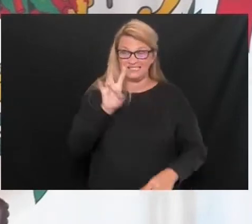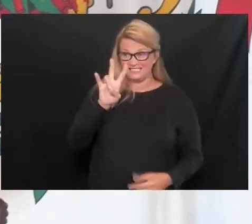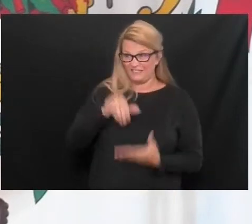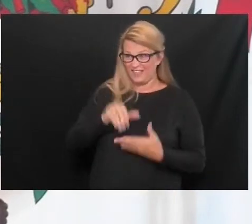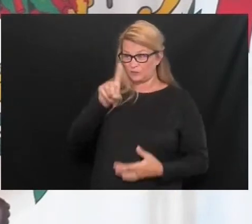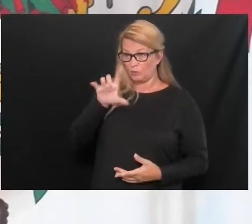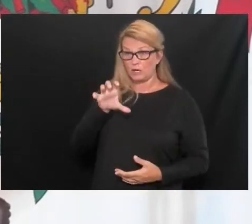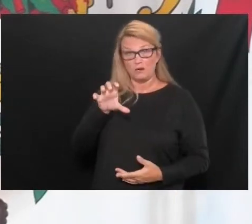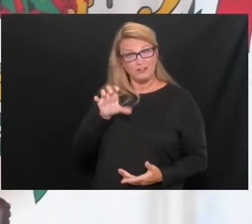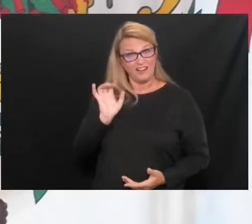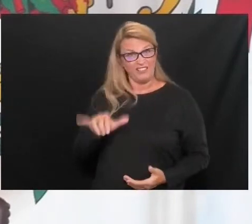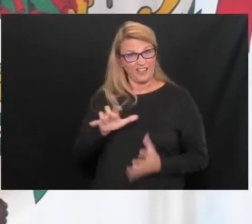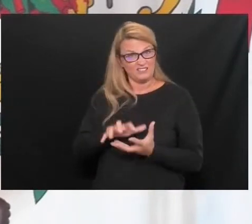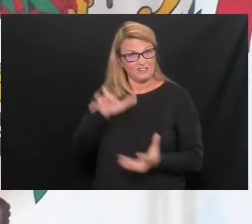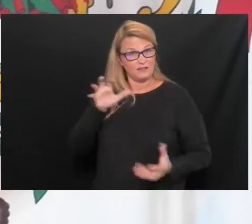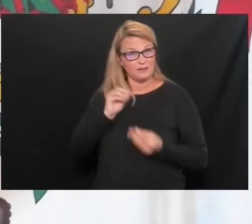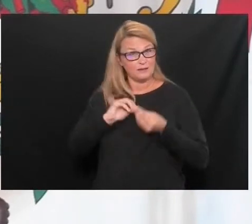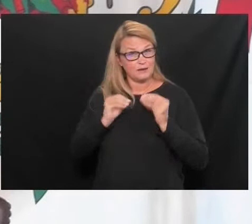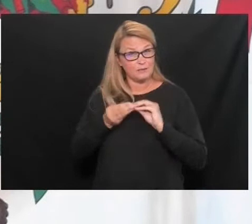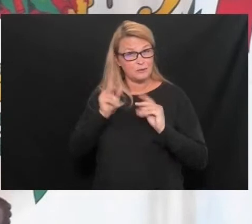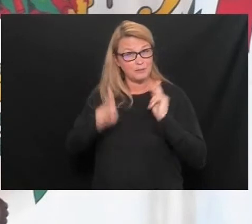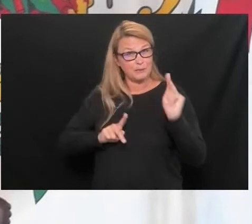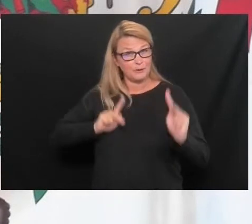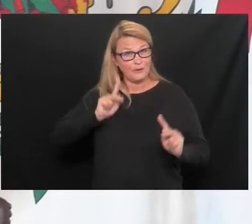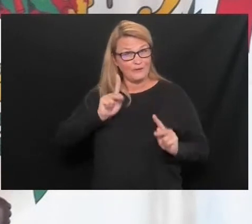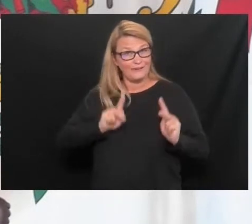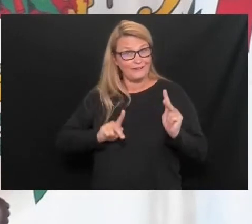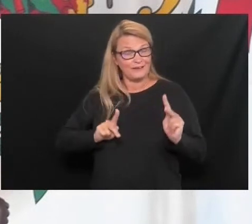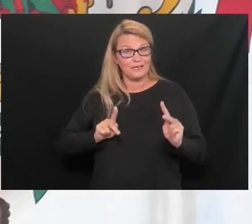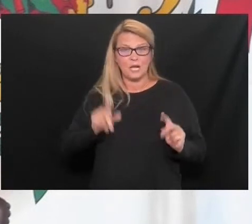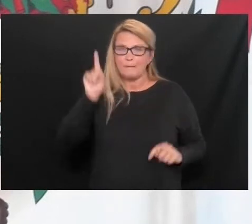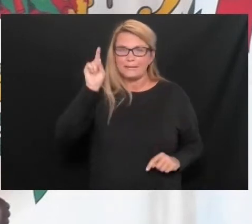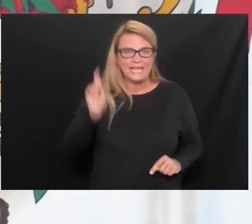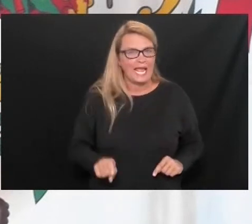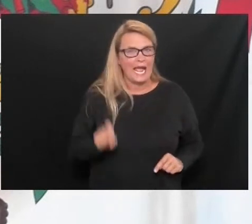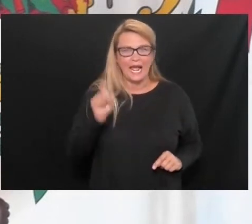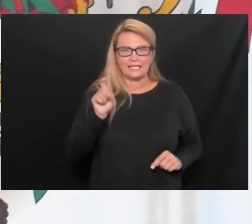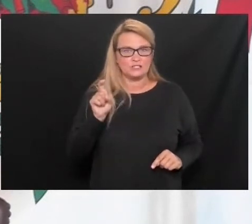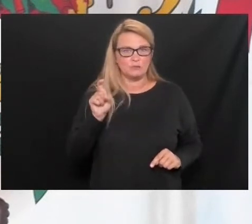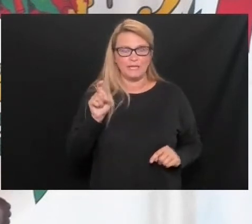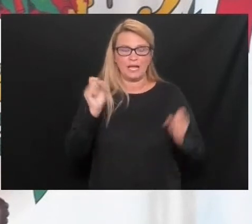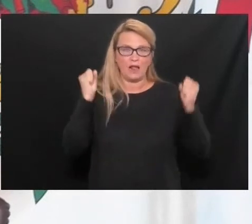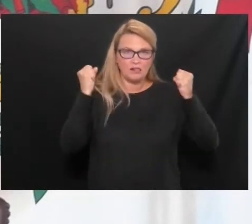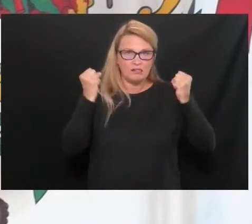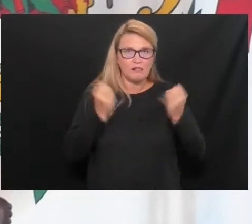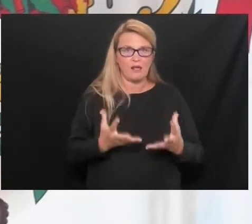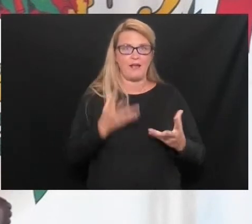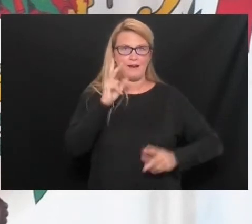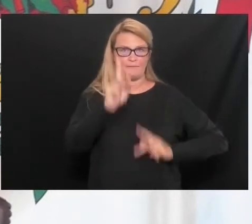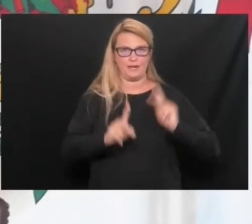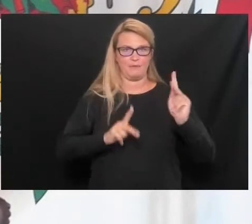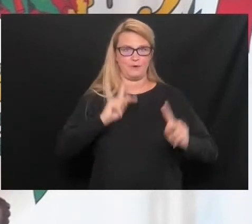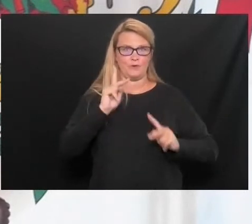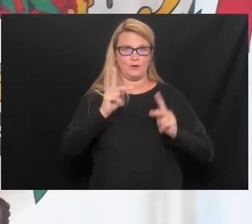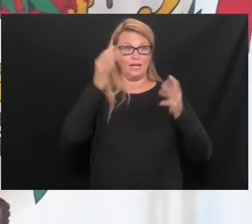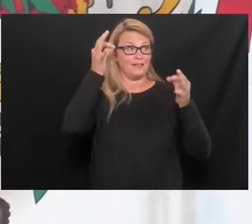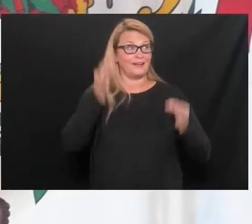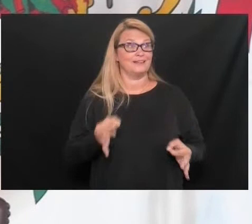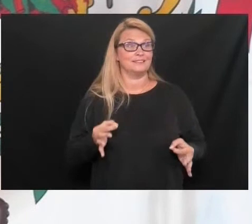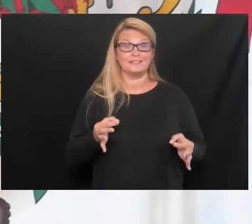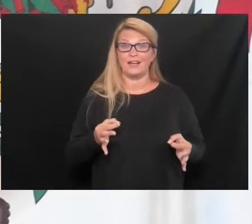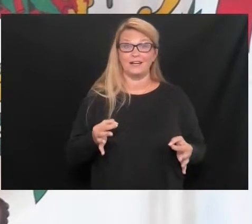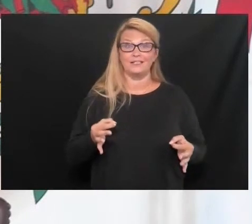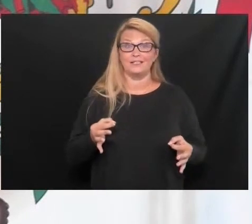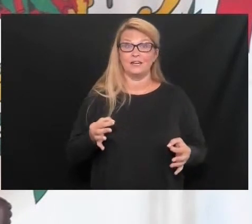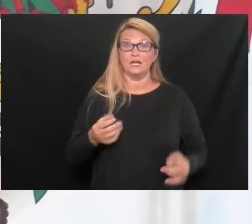more, but absolutely they had to be a bunch of those people that decided to